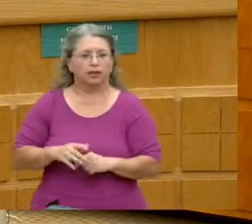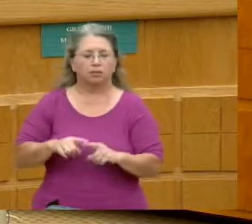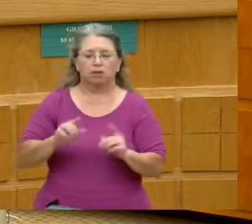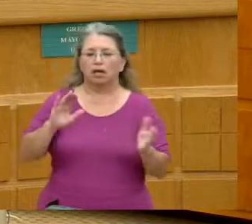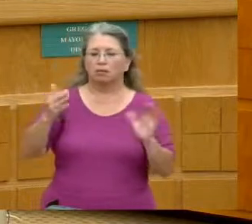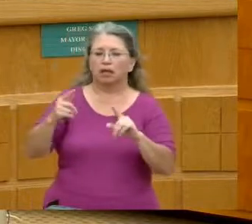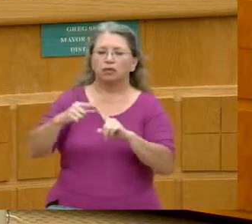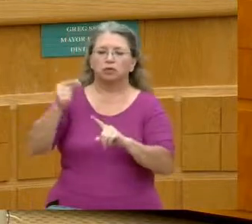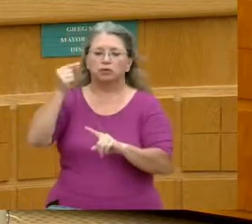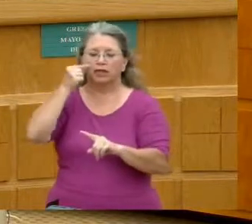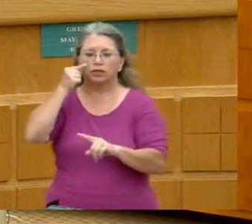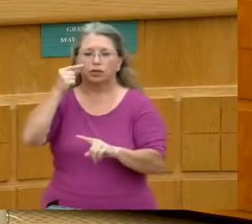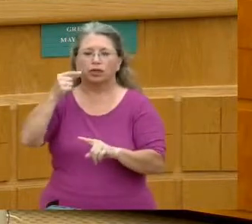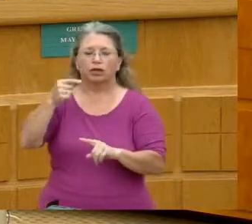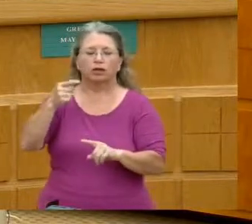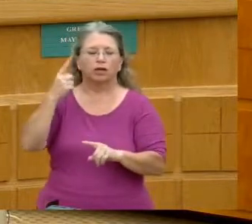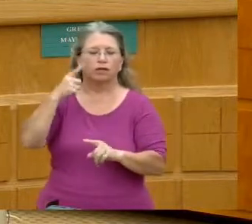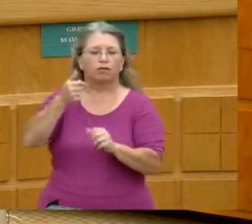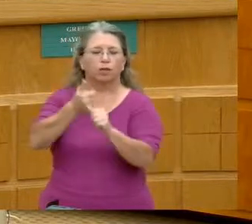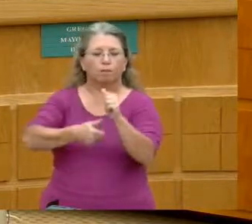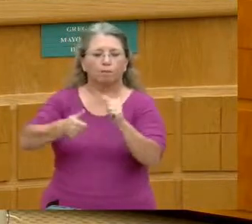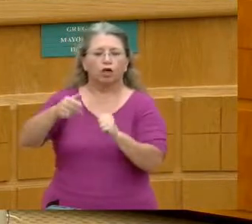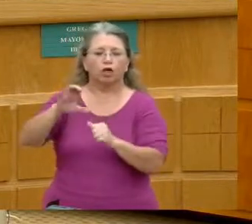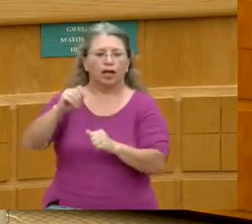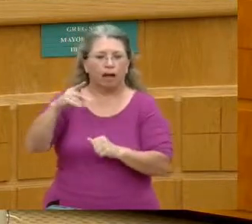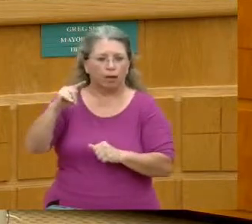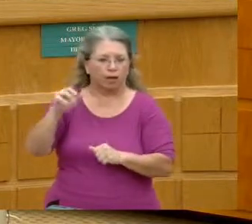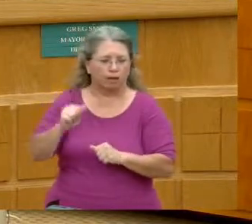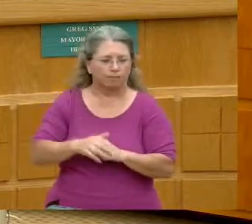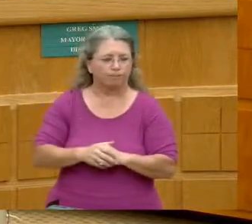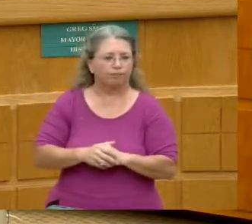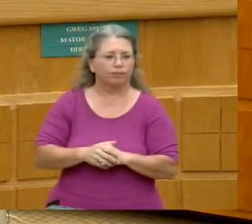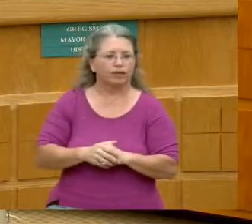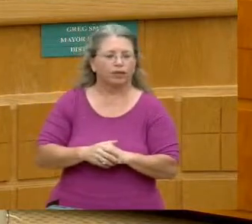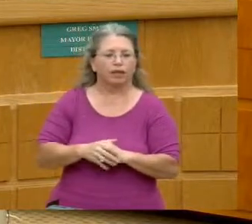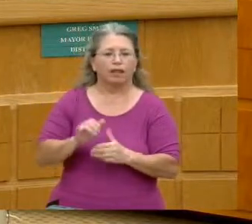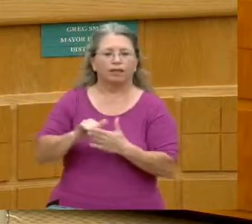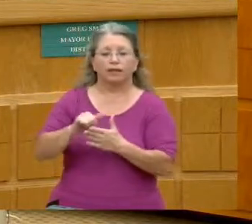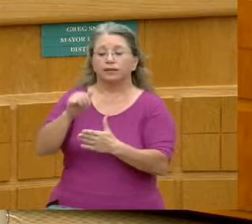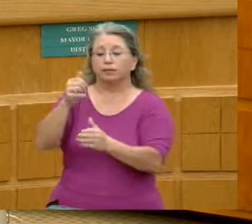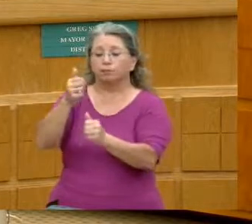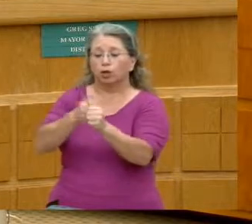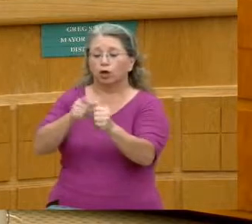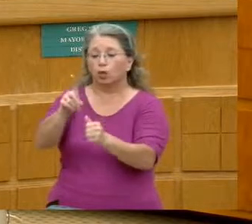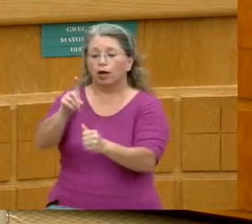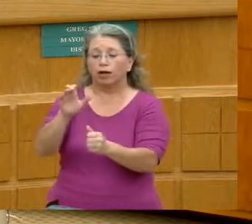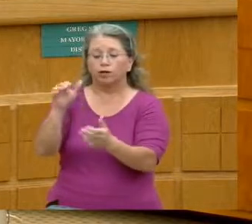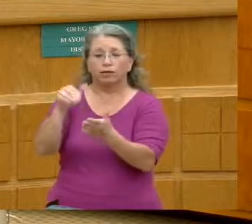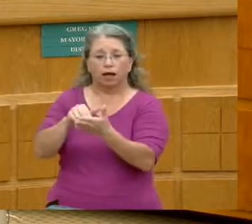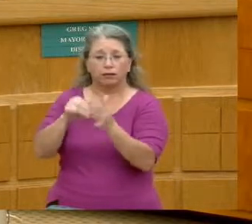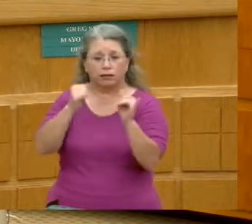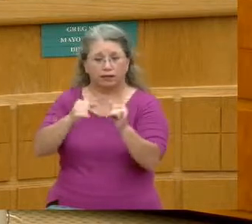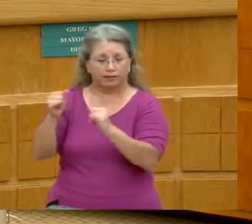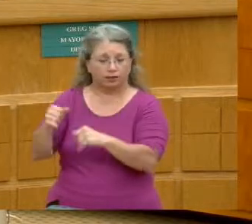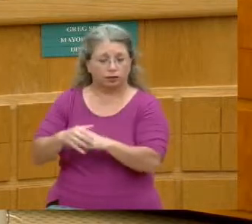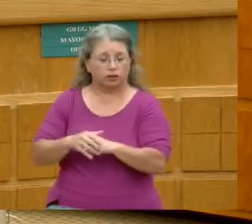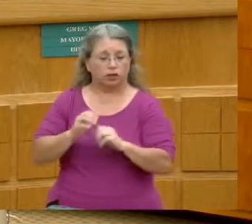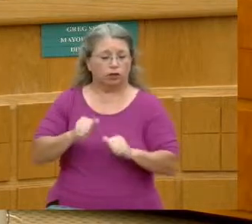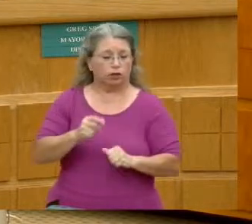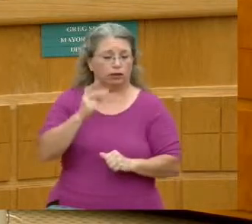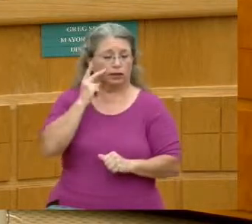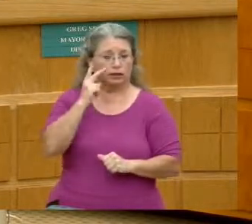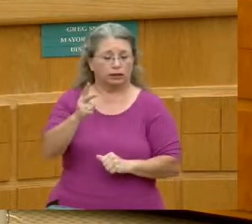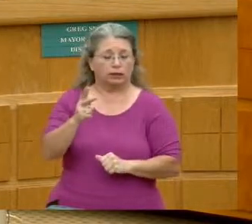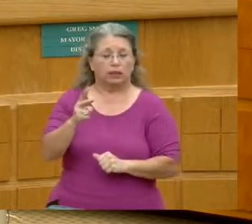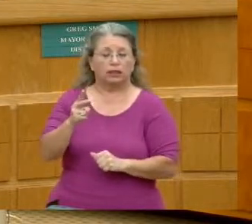per capita basis, the number of cumulative cases per 100,000 individuals, and you can see there's about 2.5 times